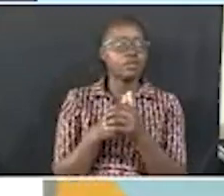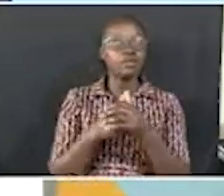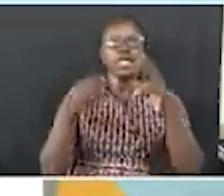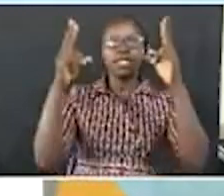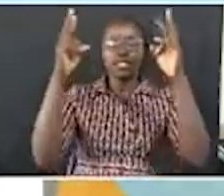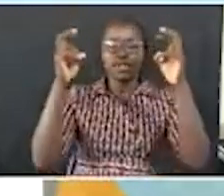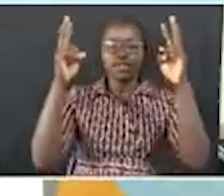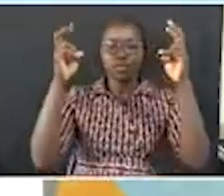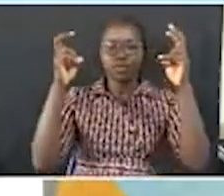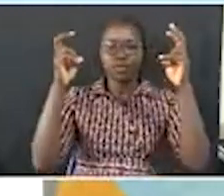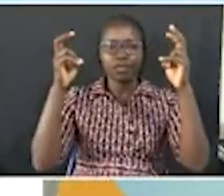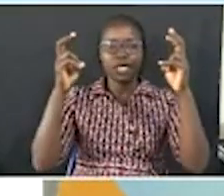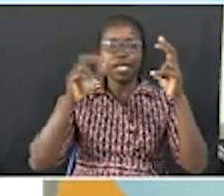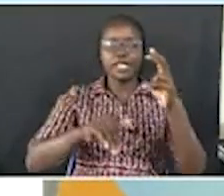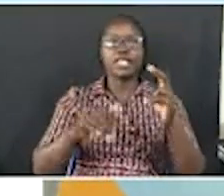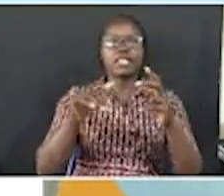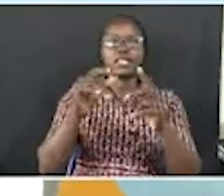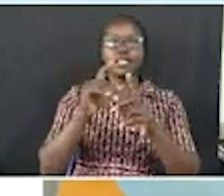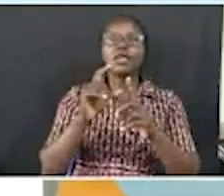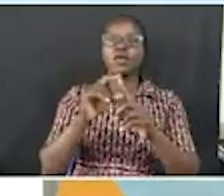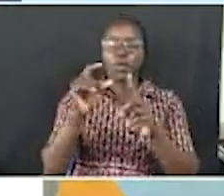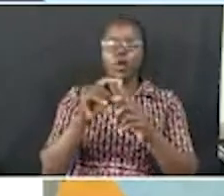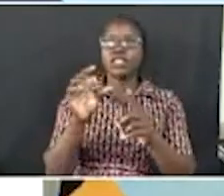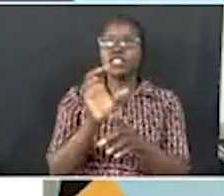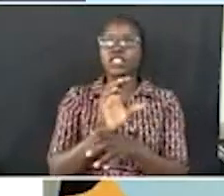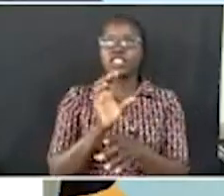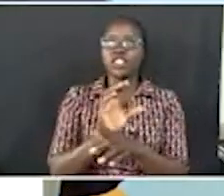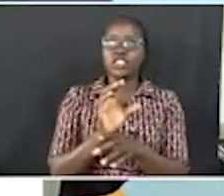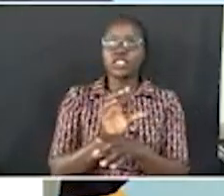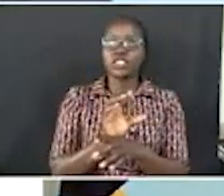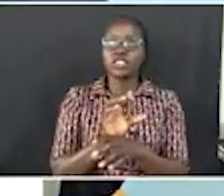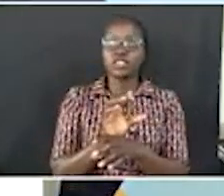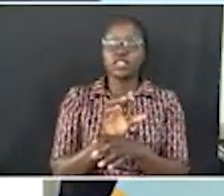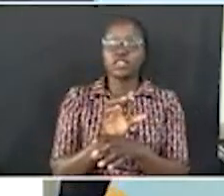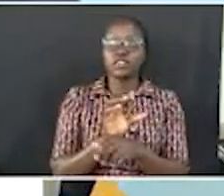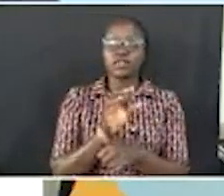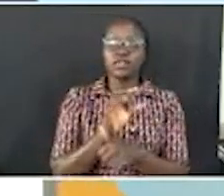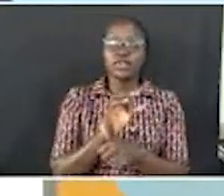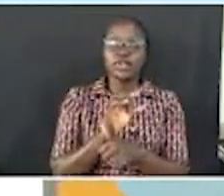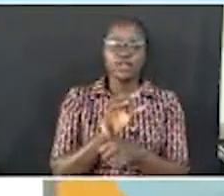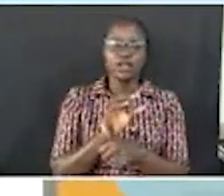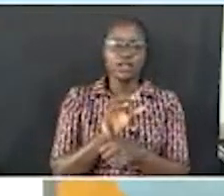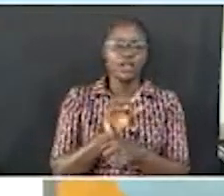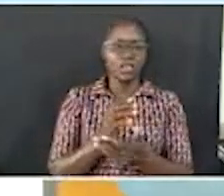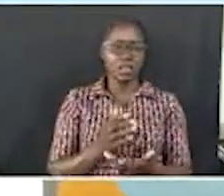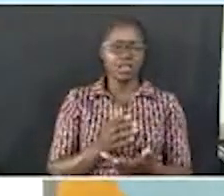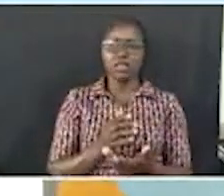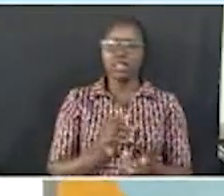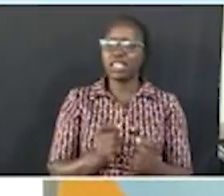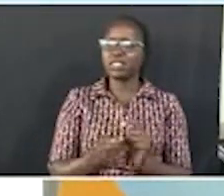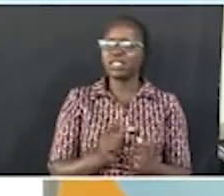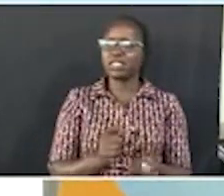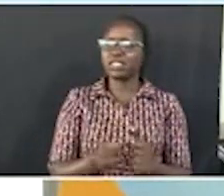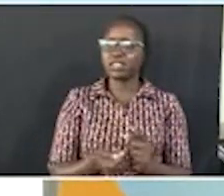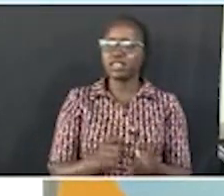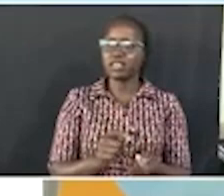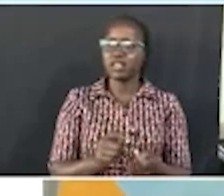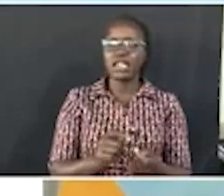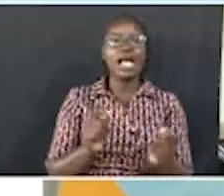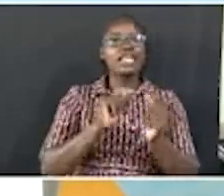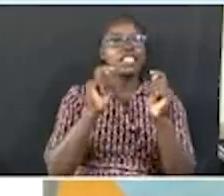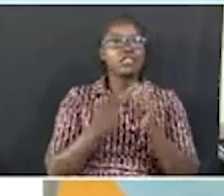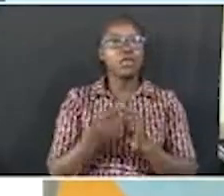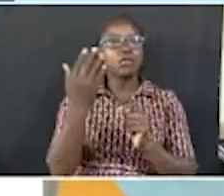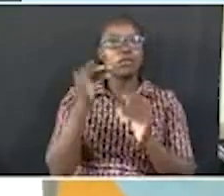theme that the World Church has given us today is transformed by